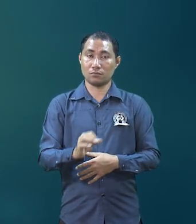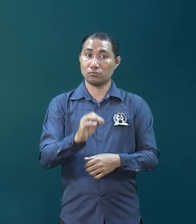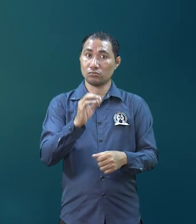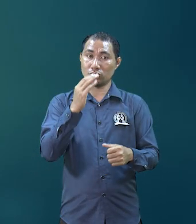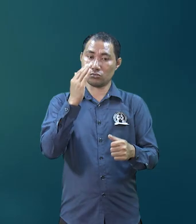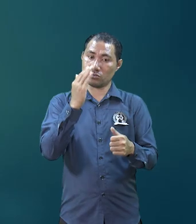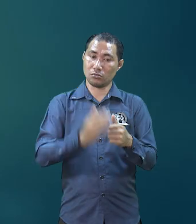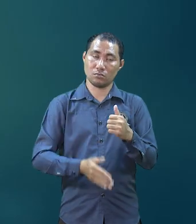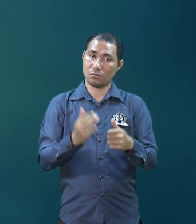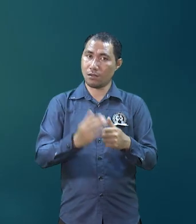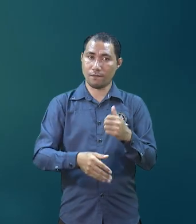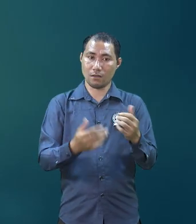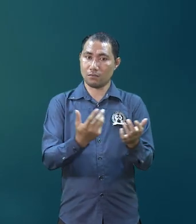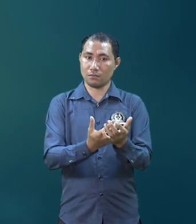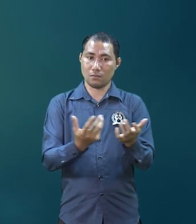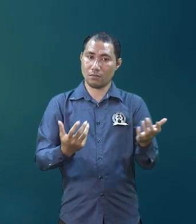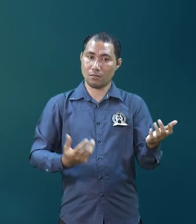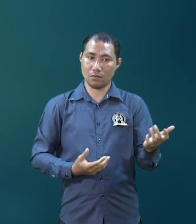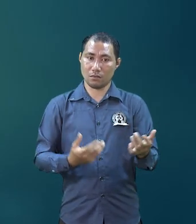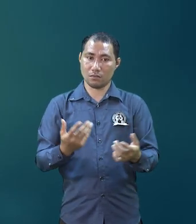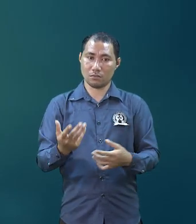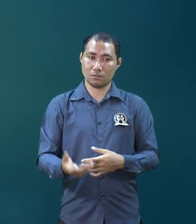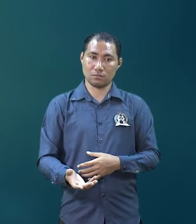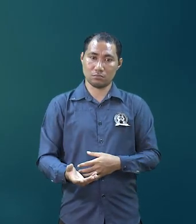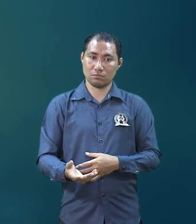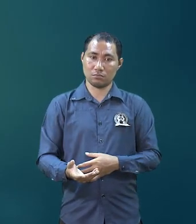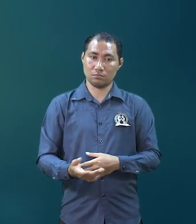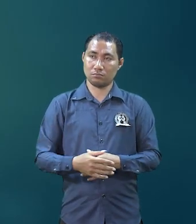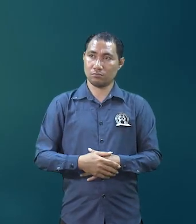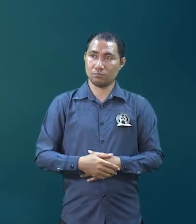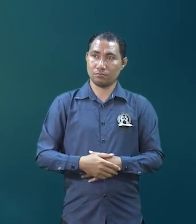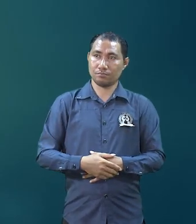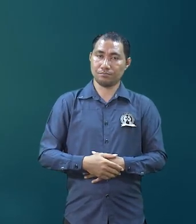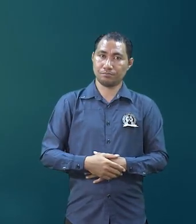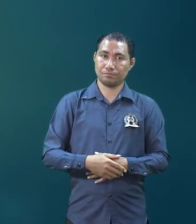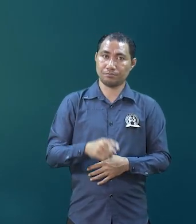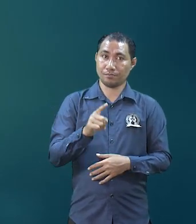Do not cross-contaminate. That means